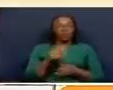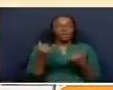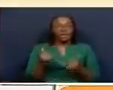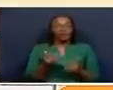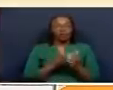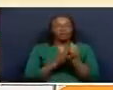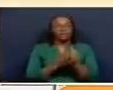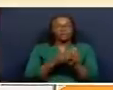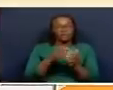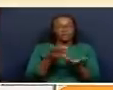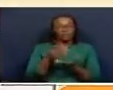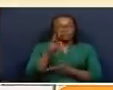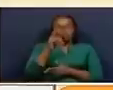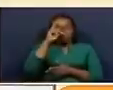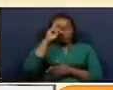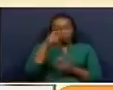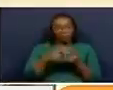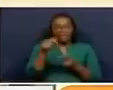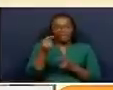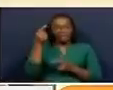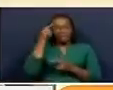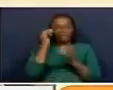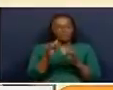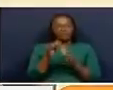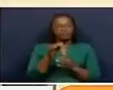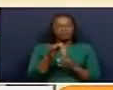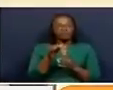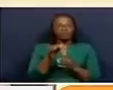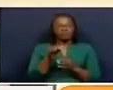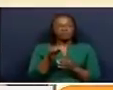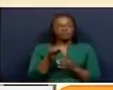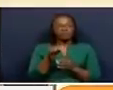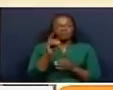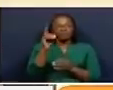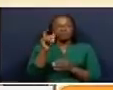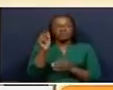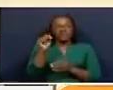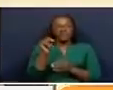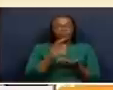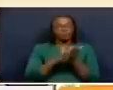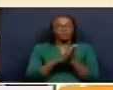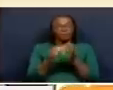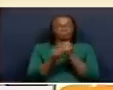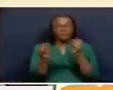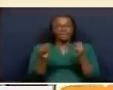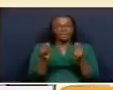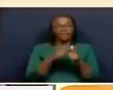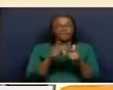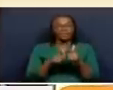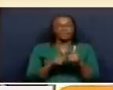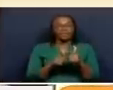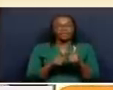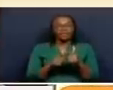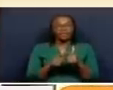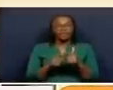us who think that if Honorable Odinga becomes the president, they are already thinking, I'll be in treasury. I'll be the ambassador at the court of St.